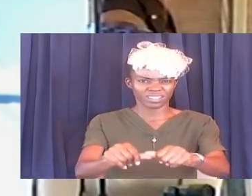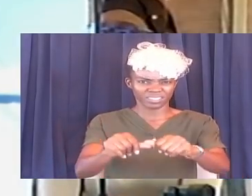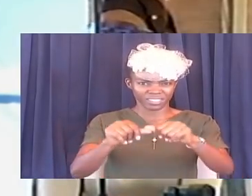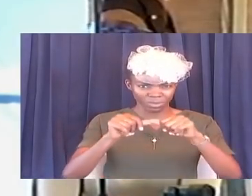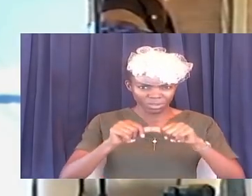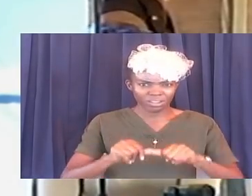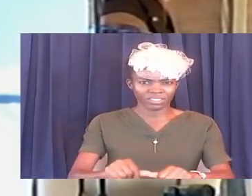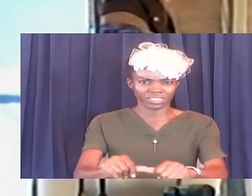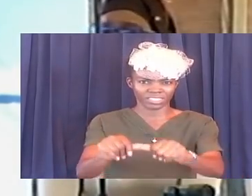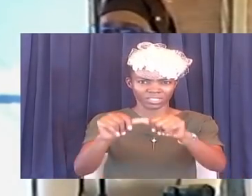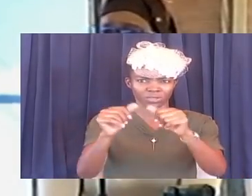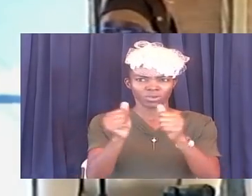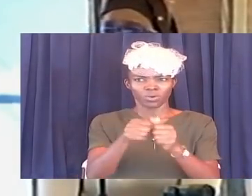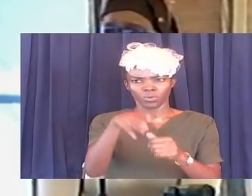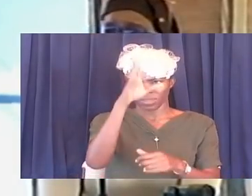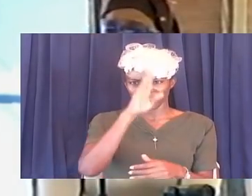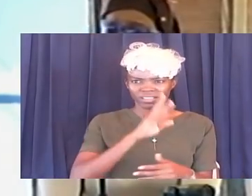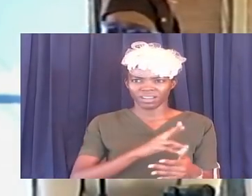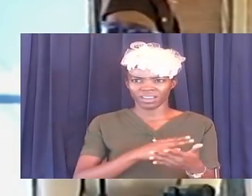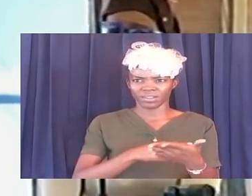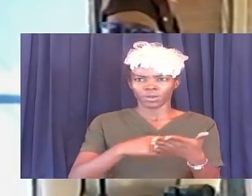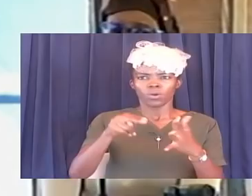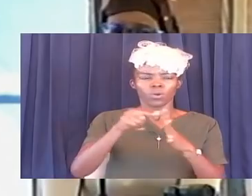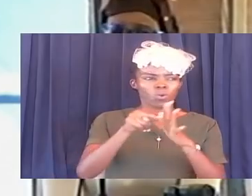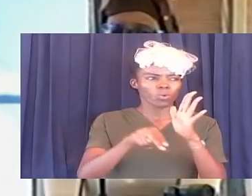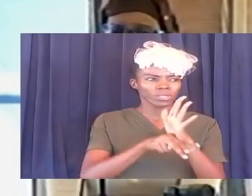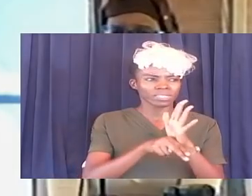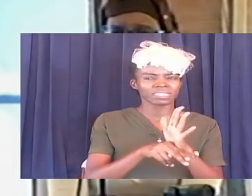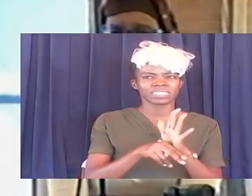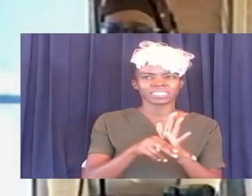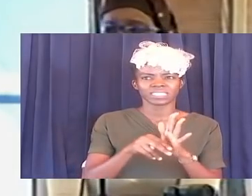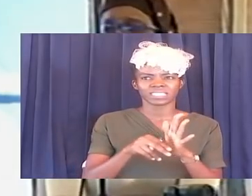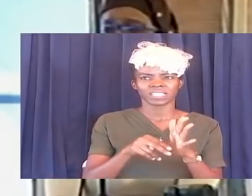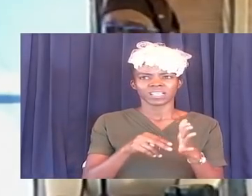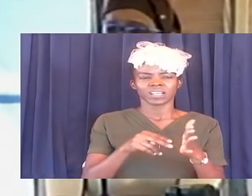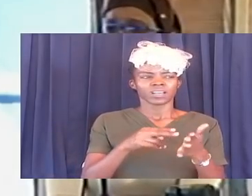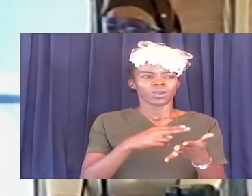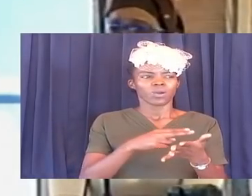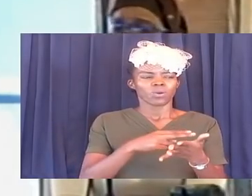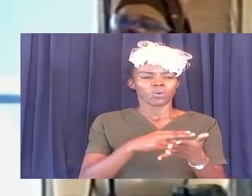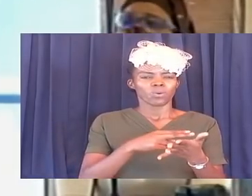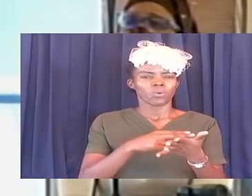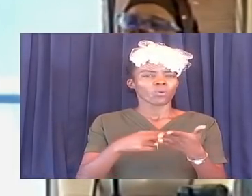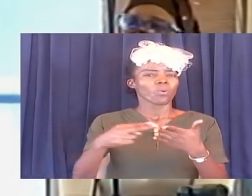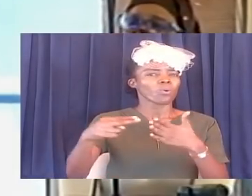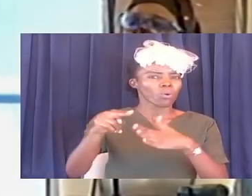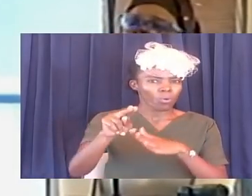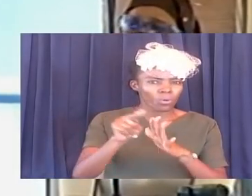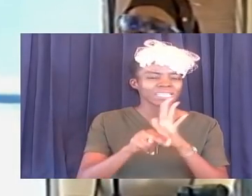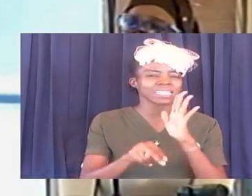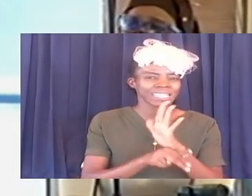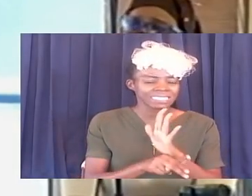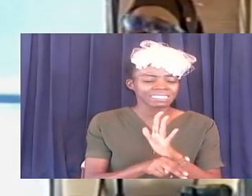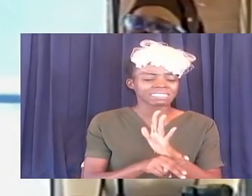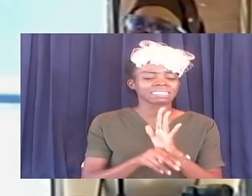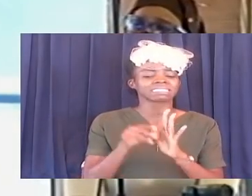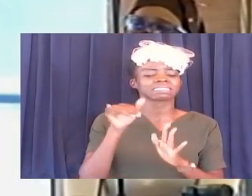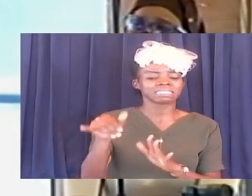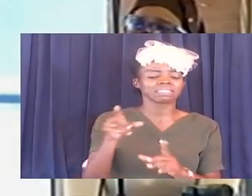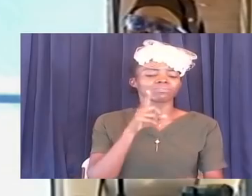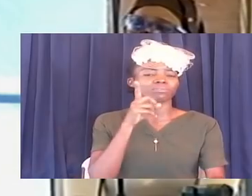right. Righteousness is still right. Forgiveness is still right. Love is still